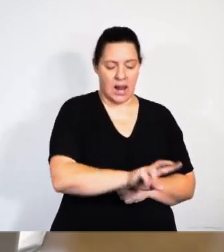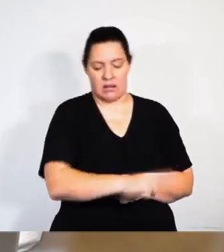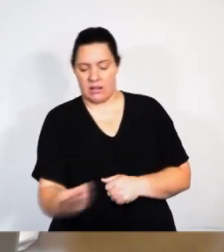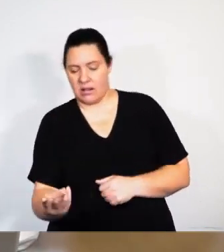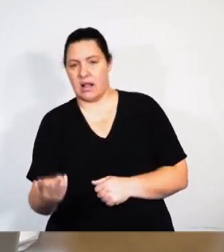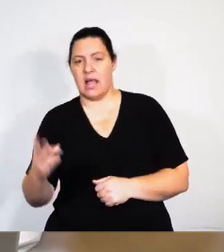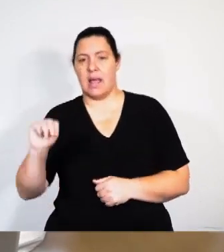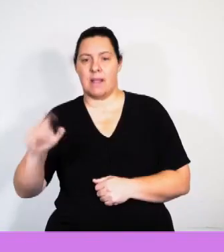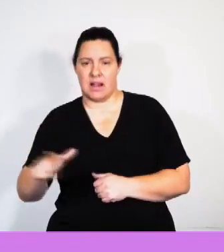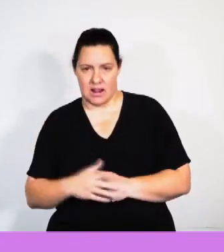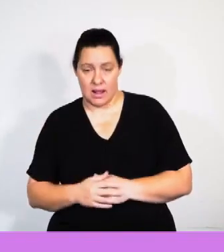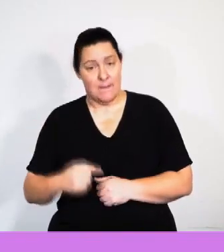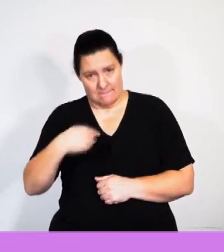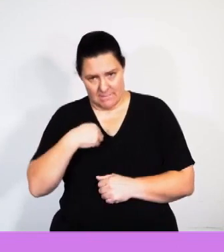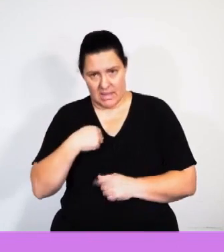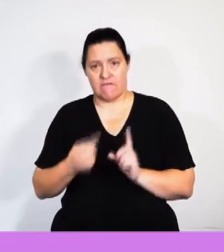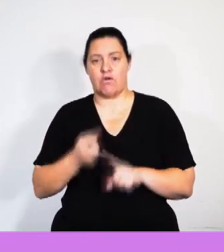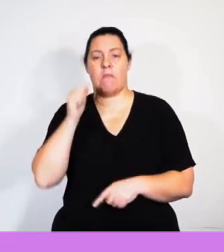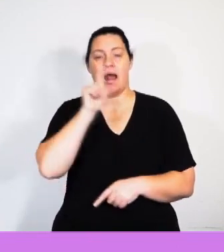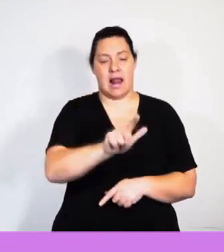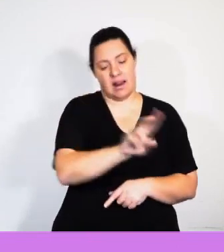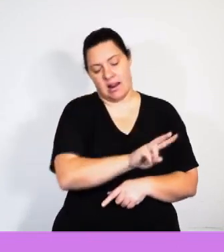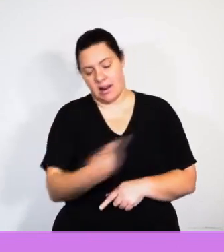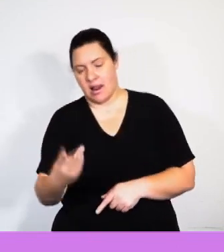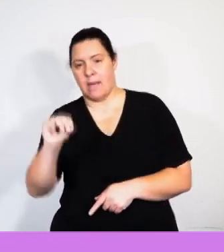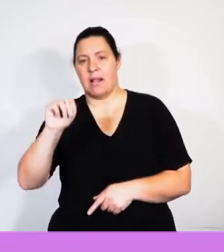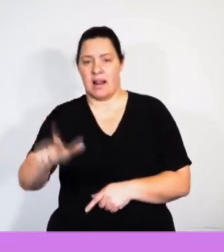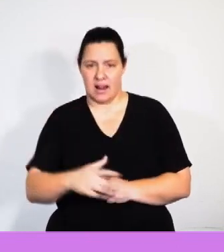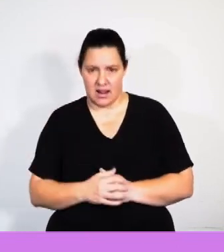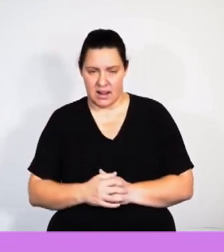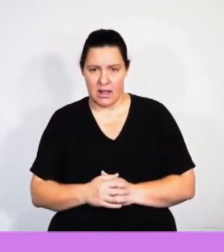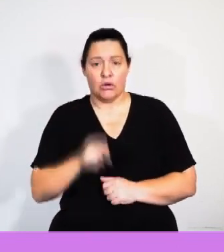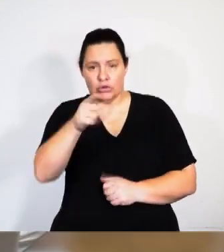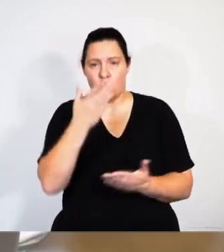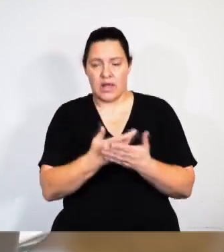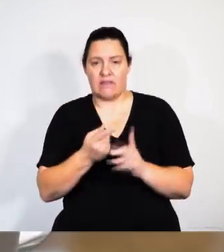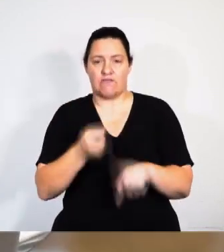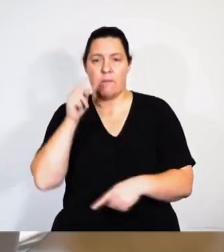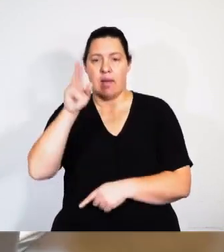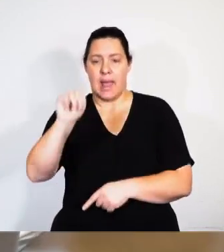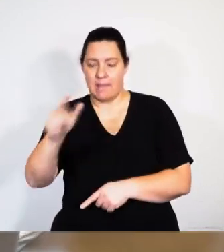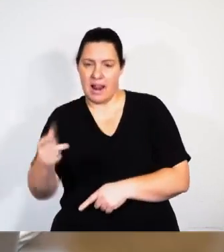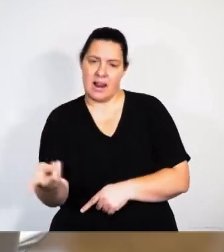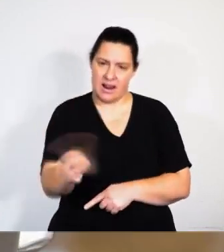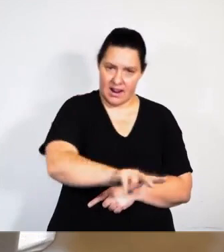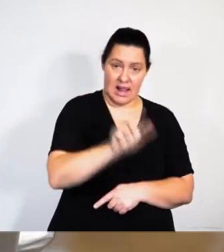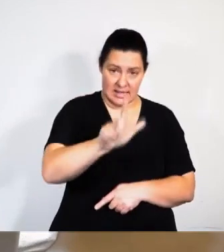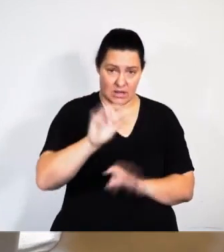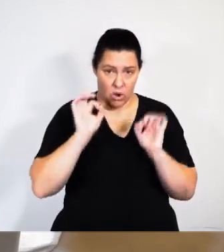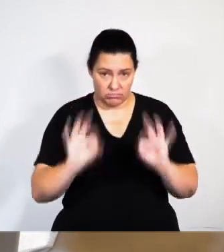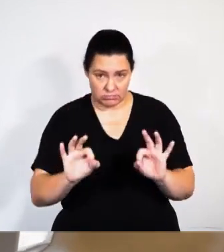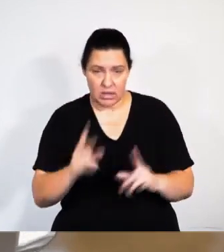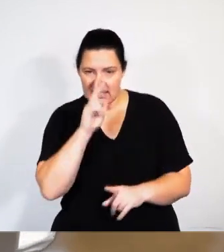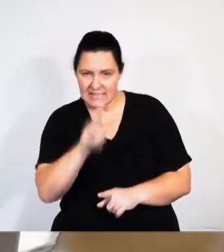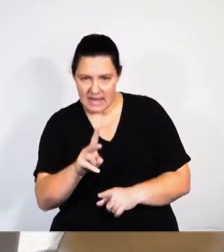to milliliters. I will convert from liters to milliliters, and you there can convert from milliliters to liters